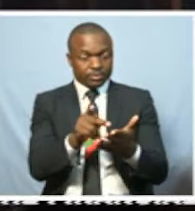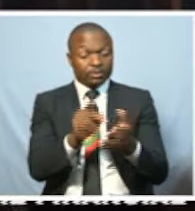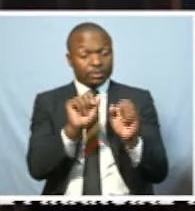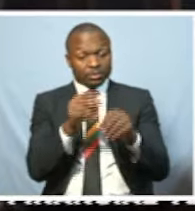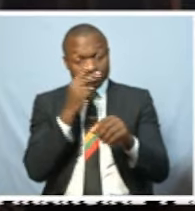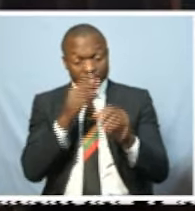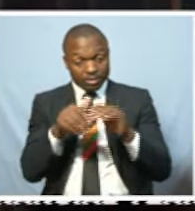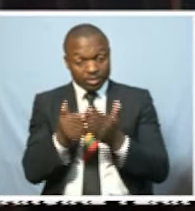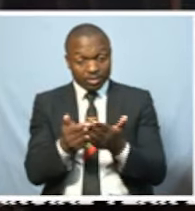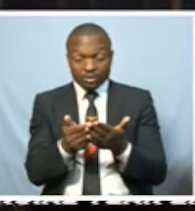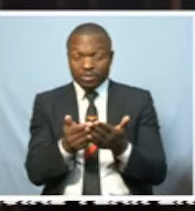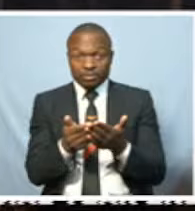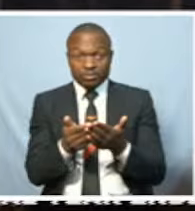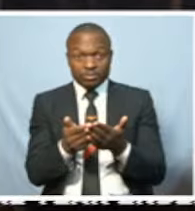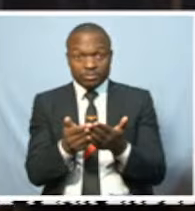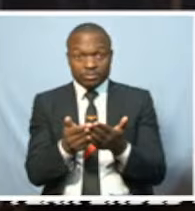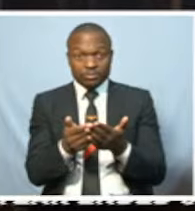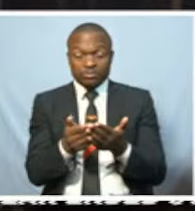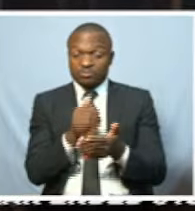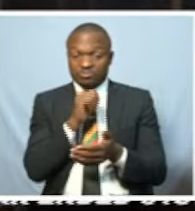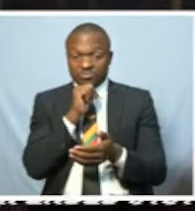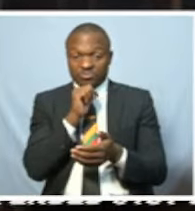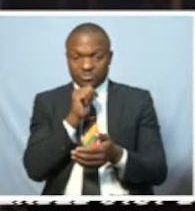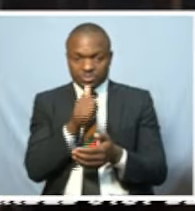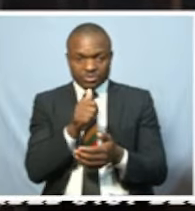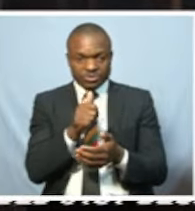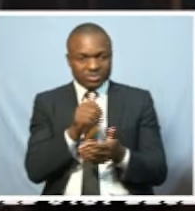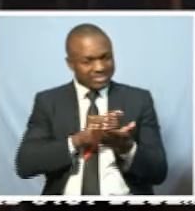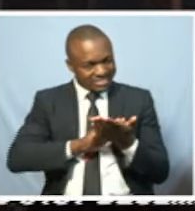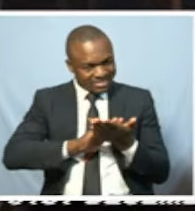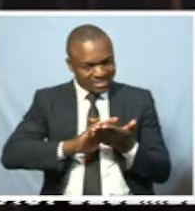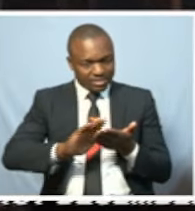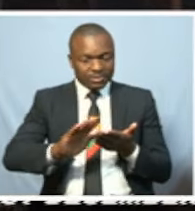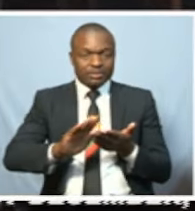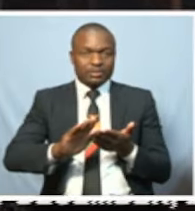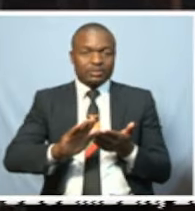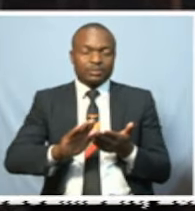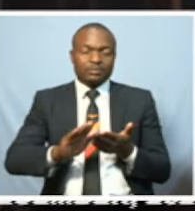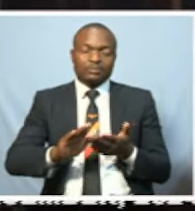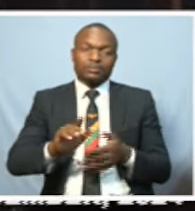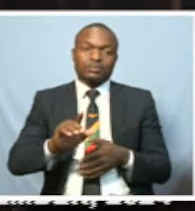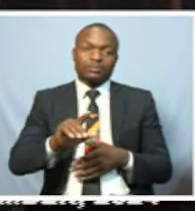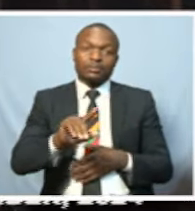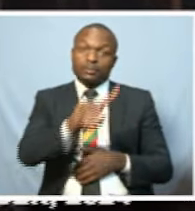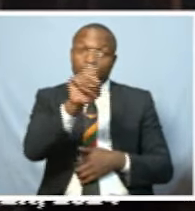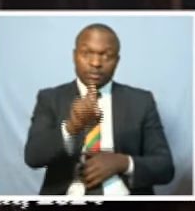how efficient payment could be made. The question